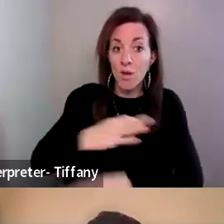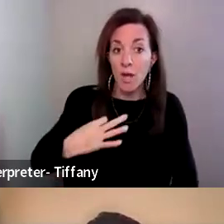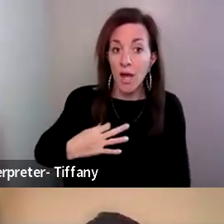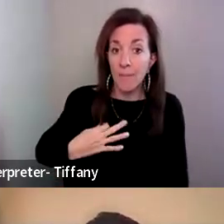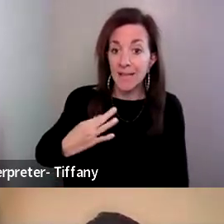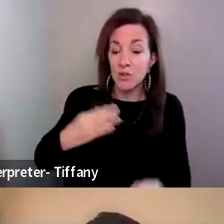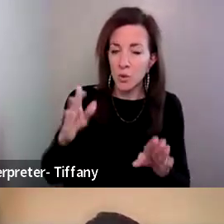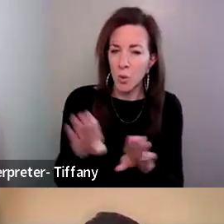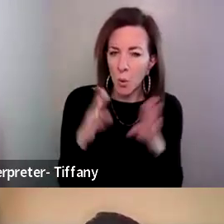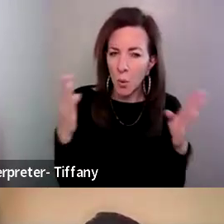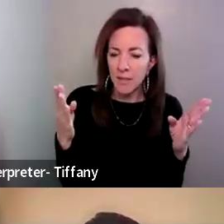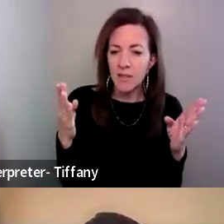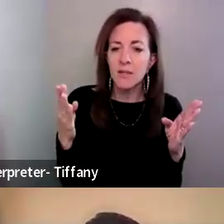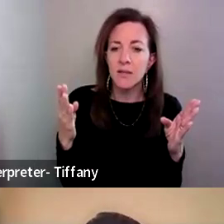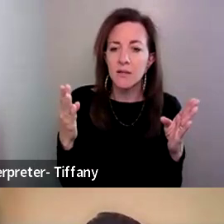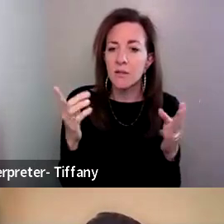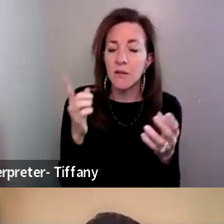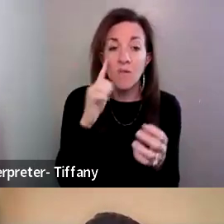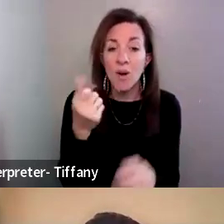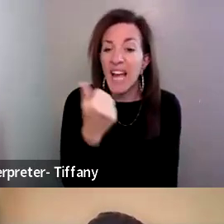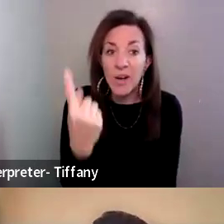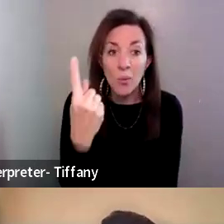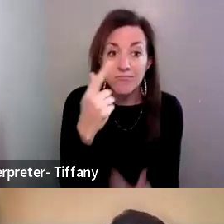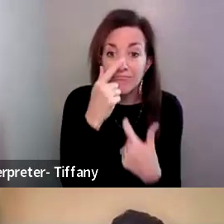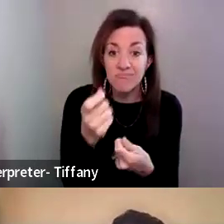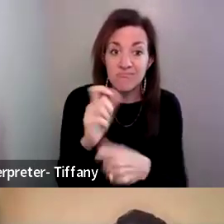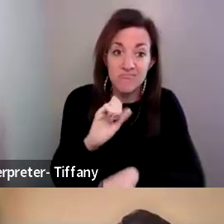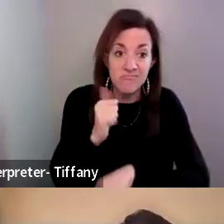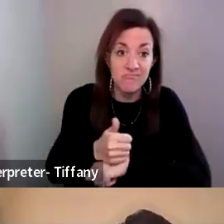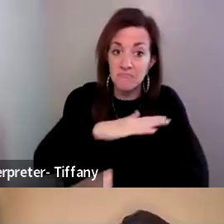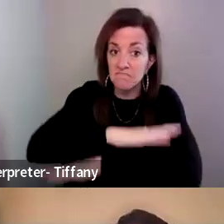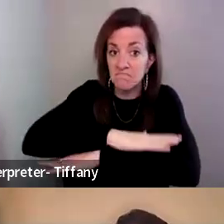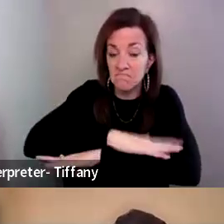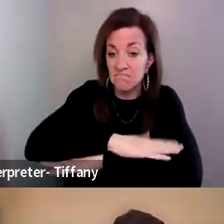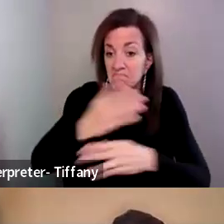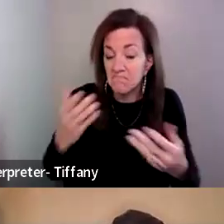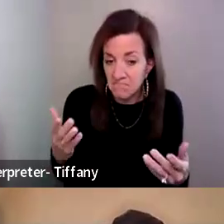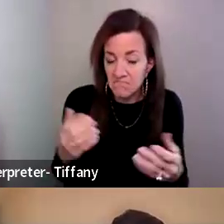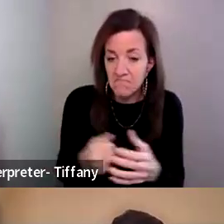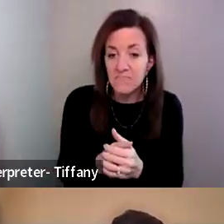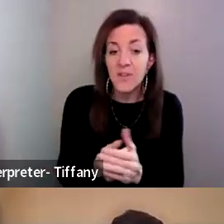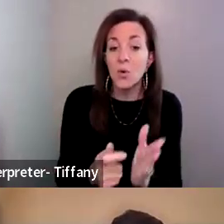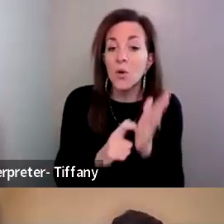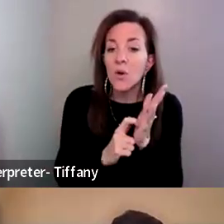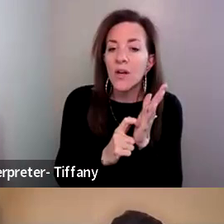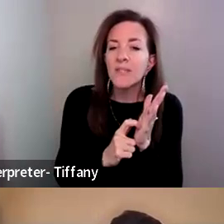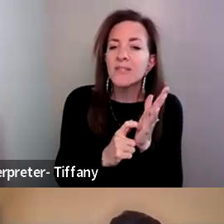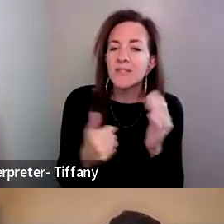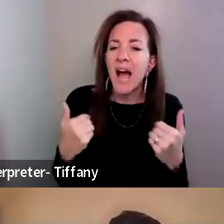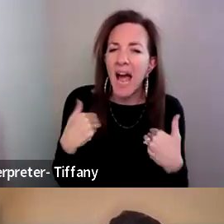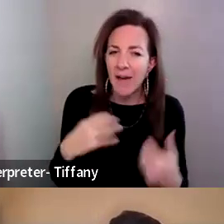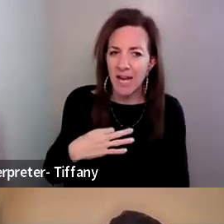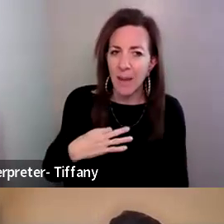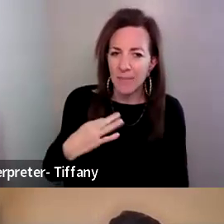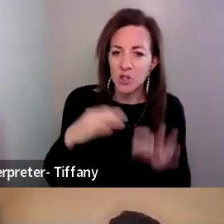application is opening up to anyone interested in setting up. The requirements, I do have an